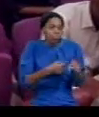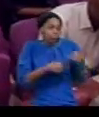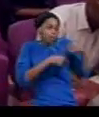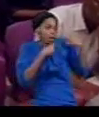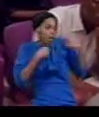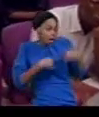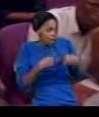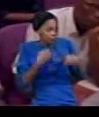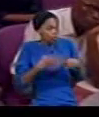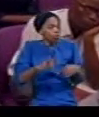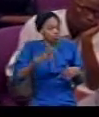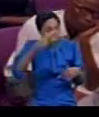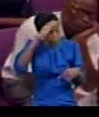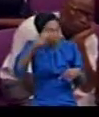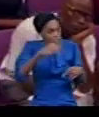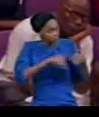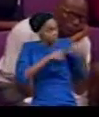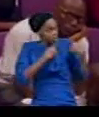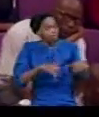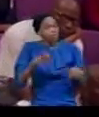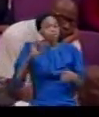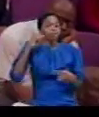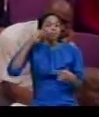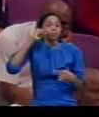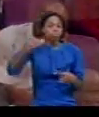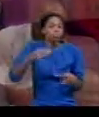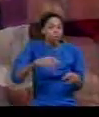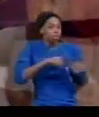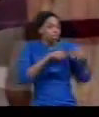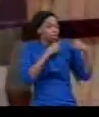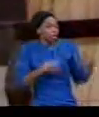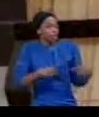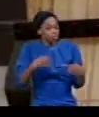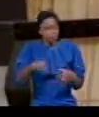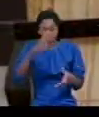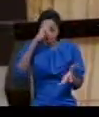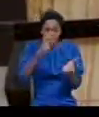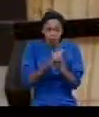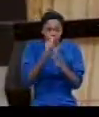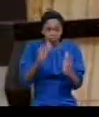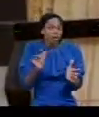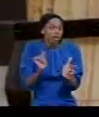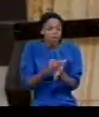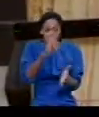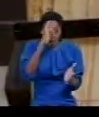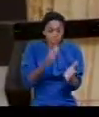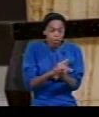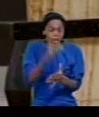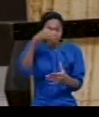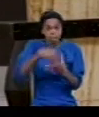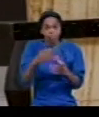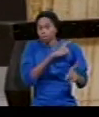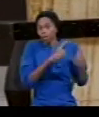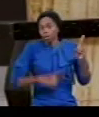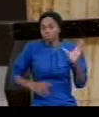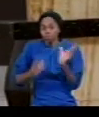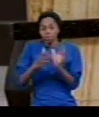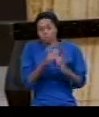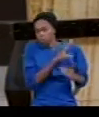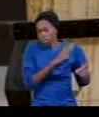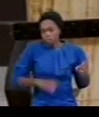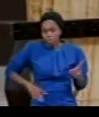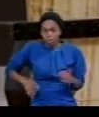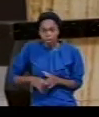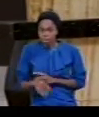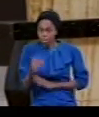man, the heart of the woman, the heart of the believer that believes in the Lord Jesus Christ. It